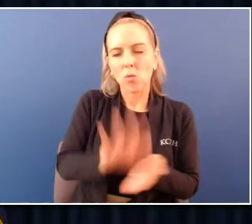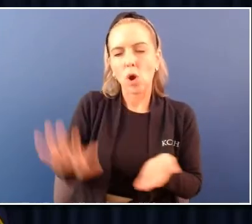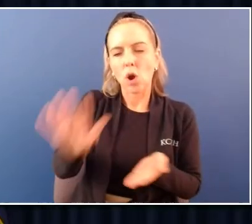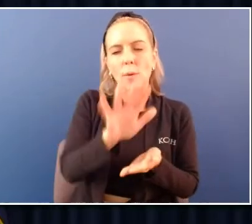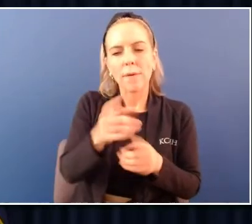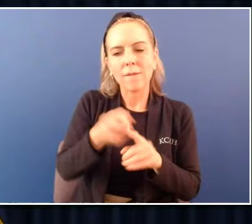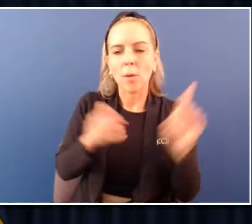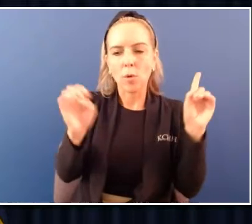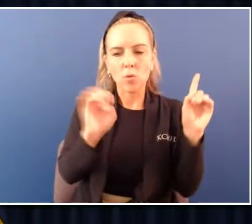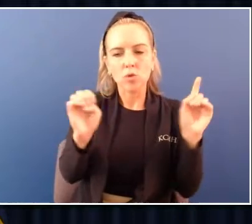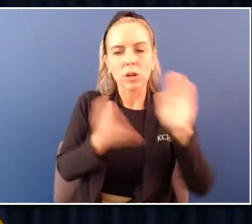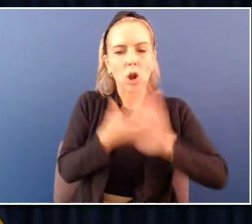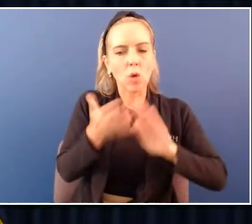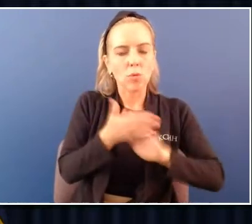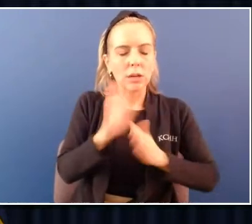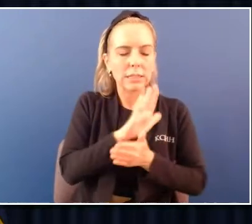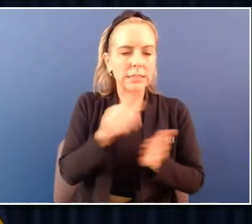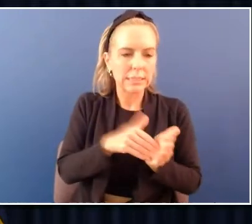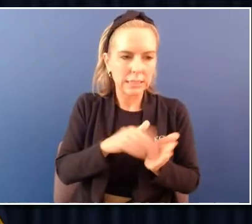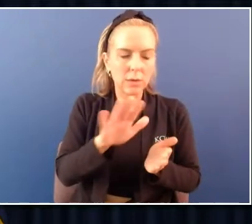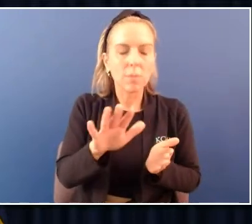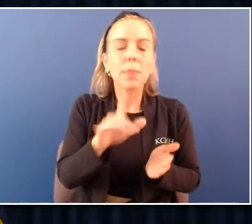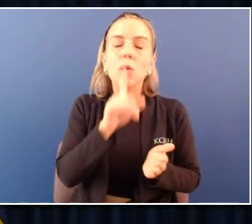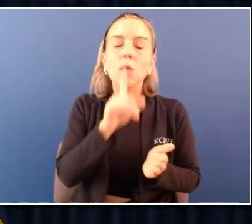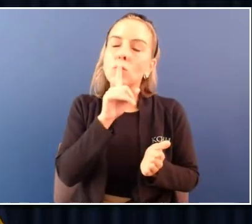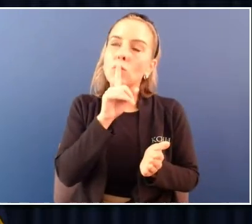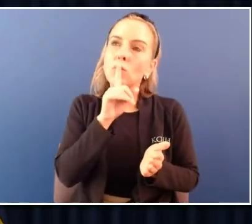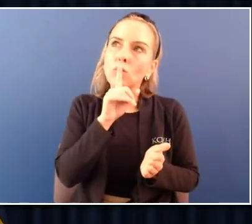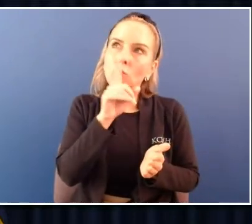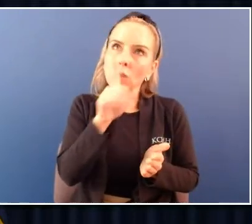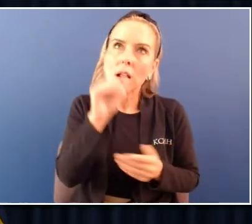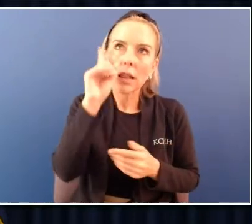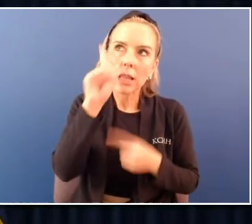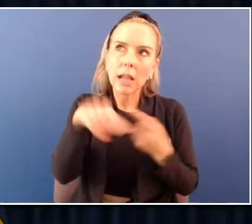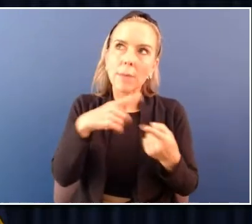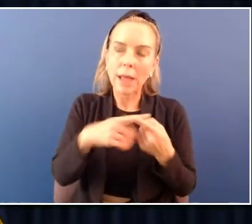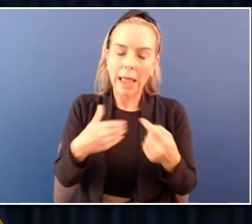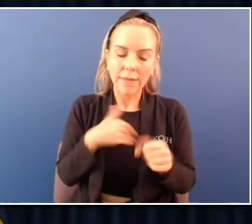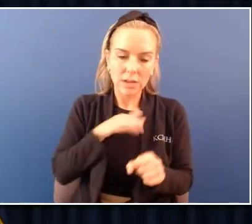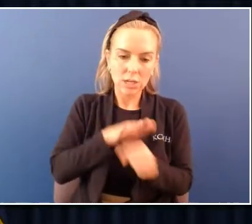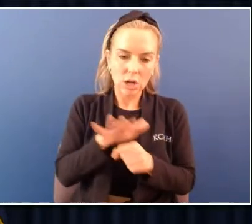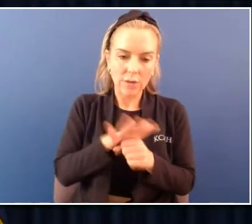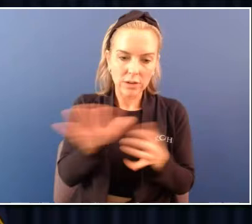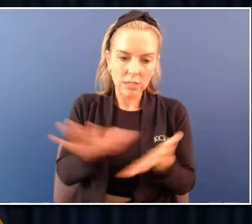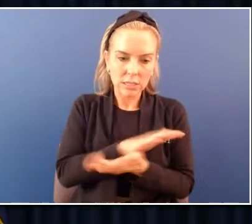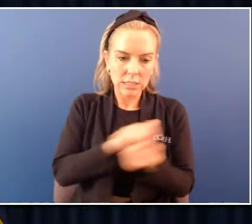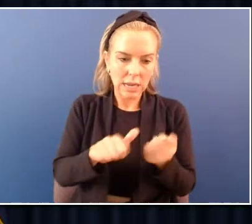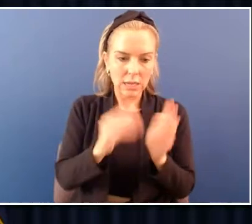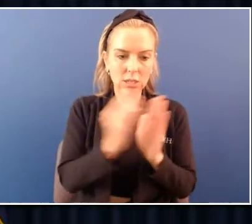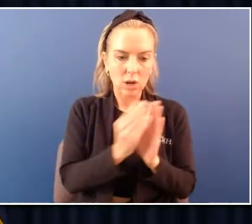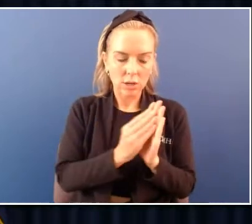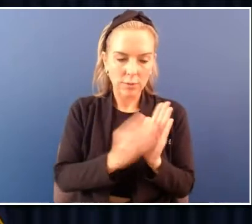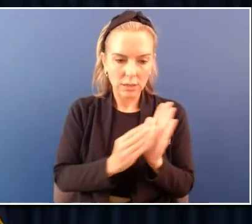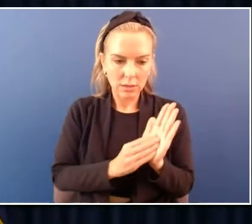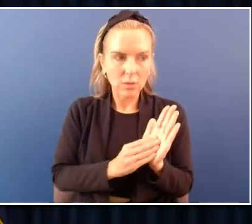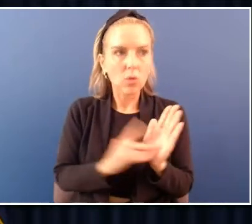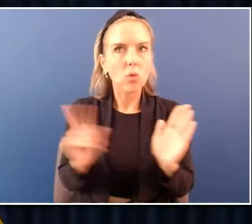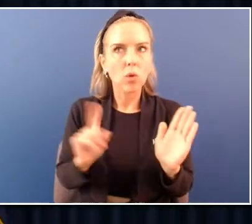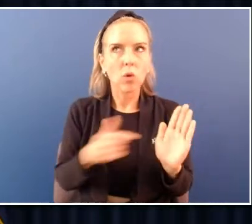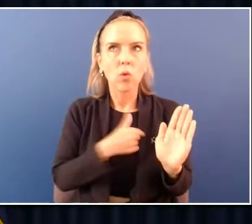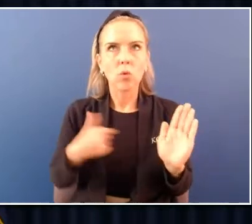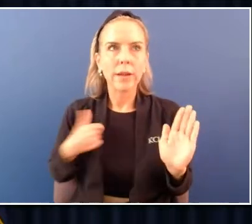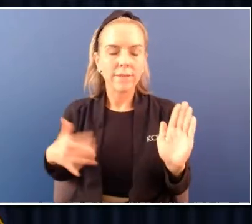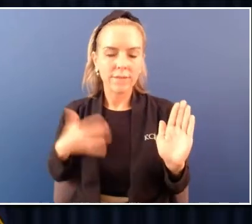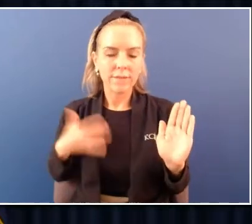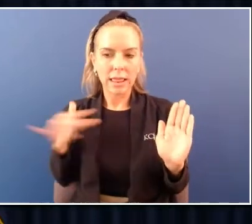emergency operations center, but it really is when we think we have enough damage documented to where we feel like we have